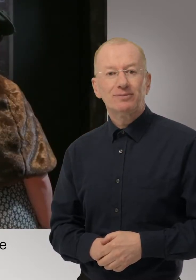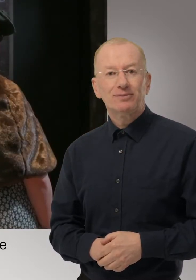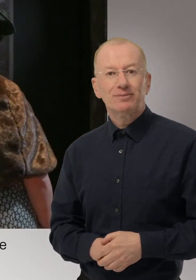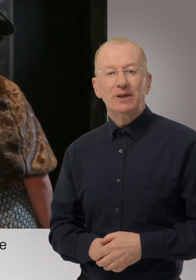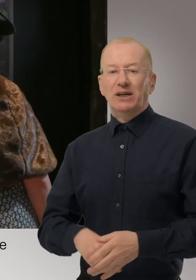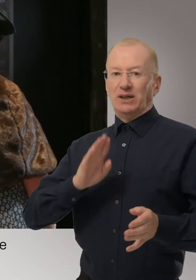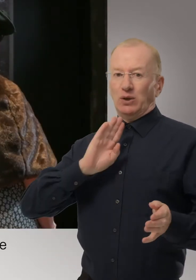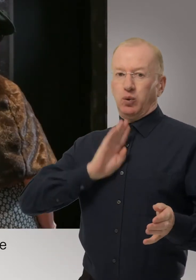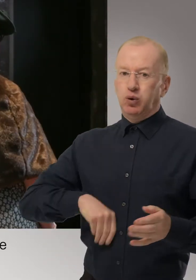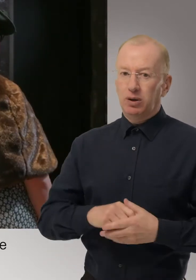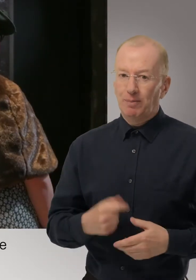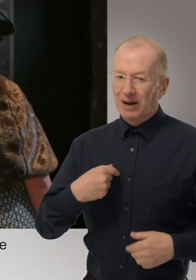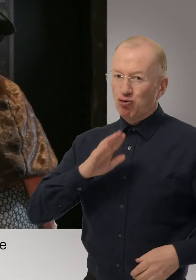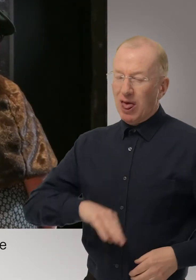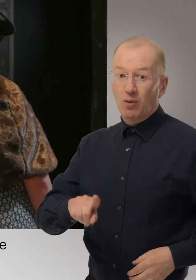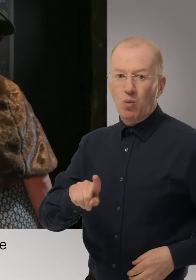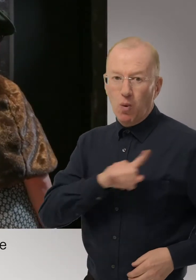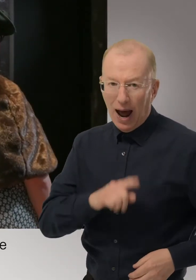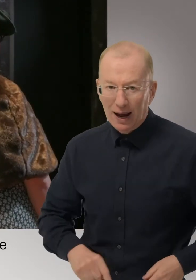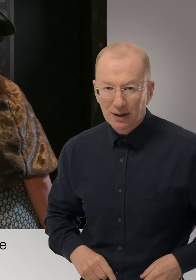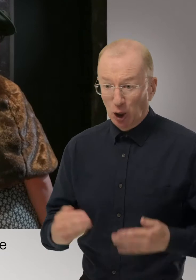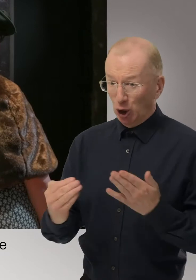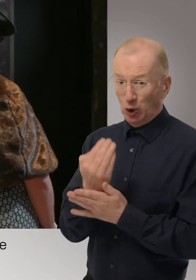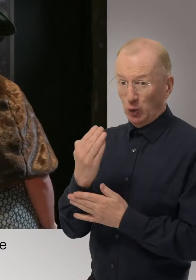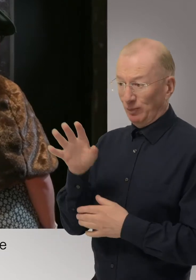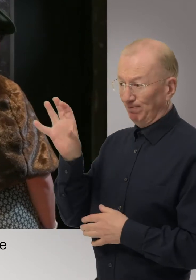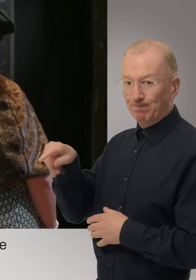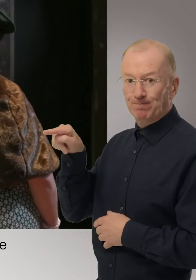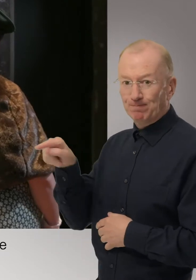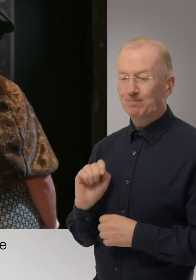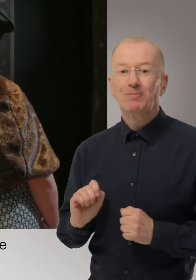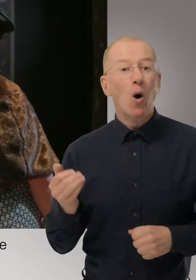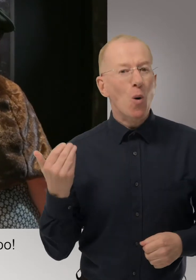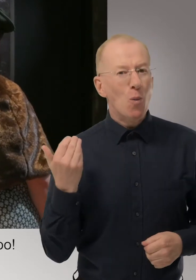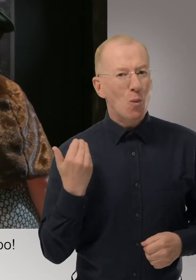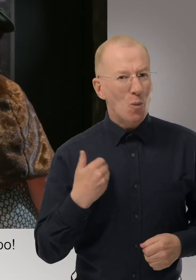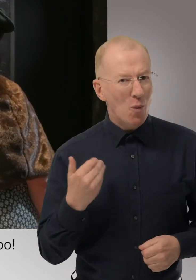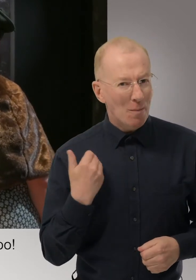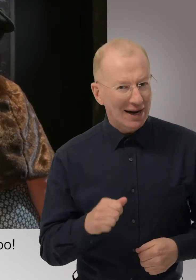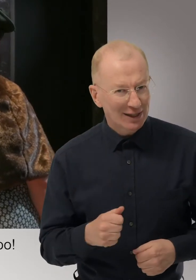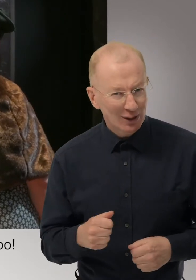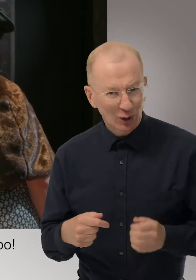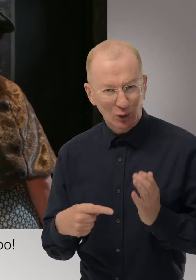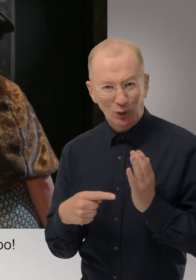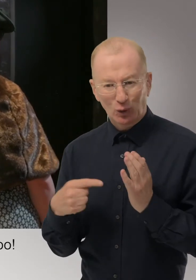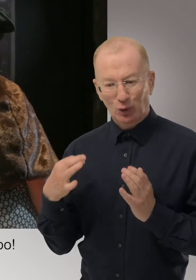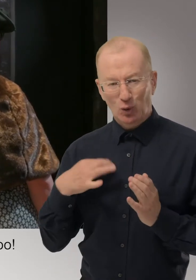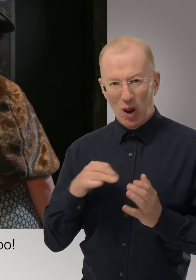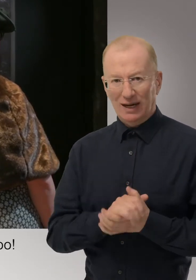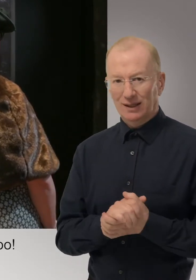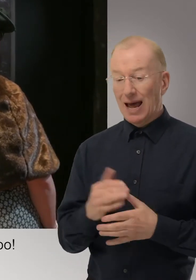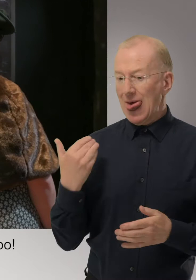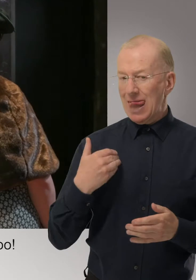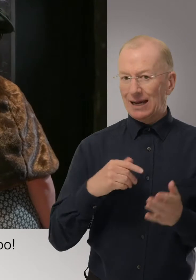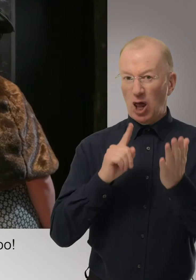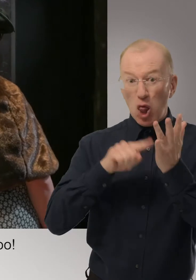Phew. I was very pleased with the next installation at the museum. A women's convenience,